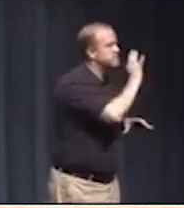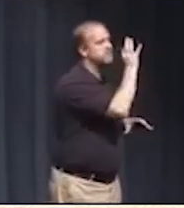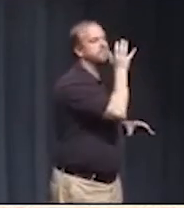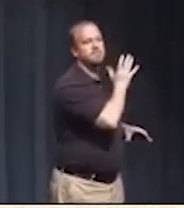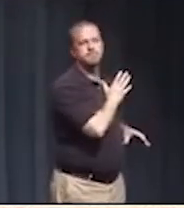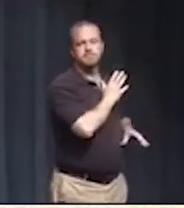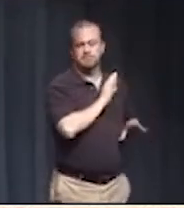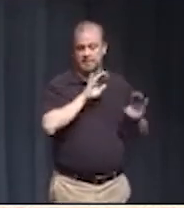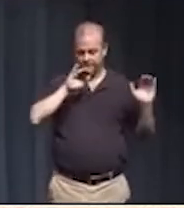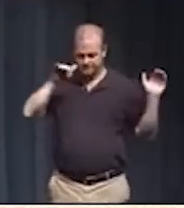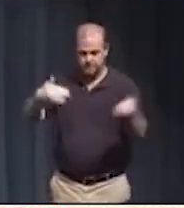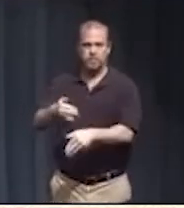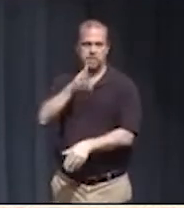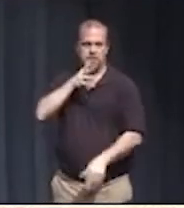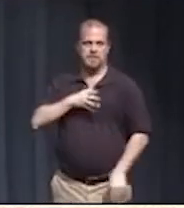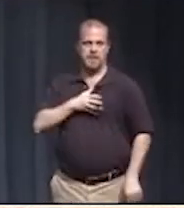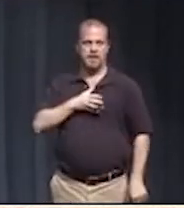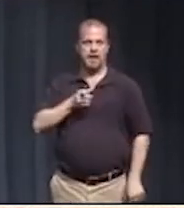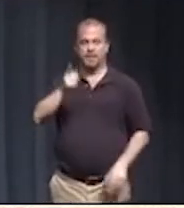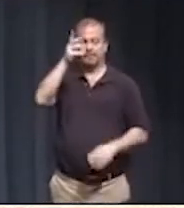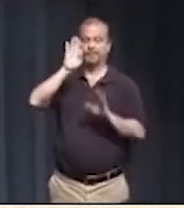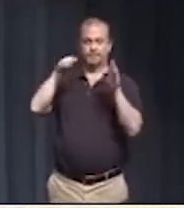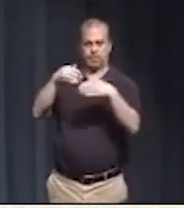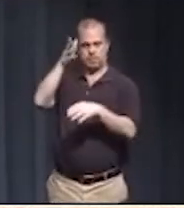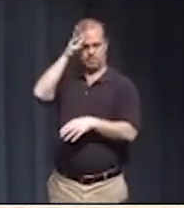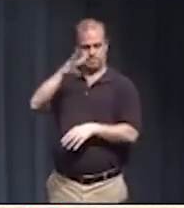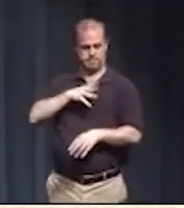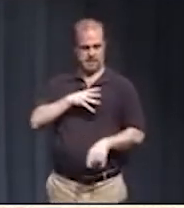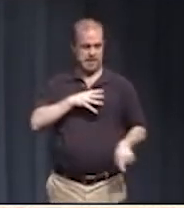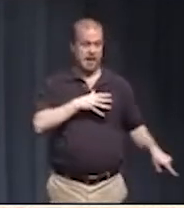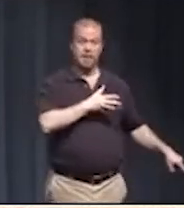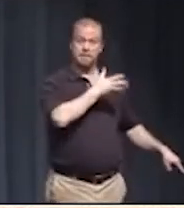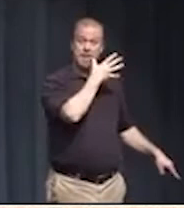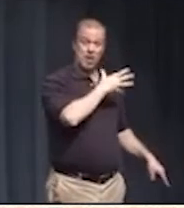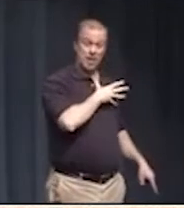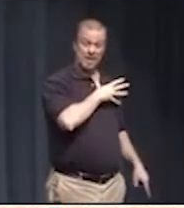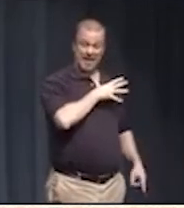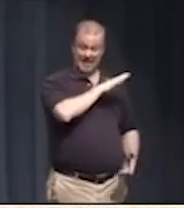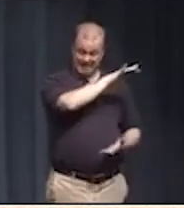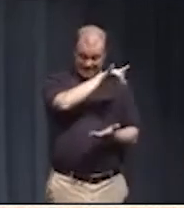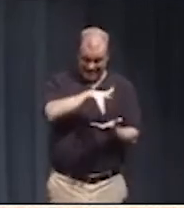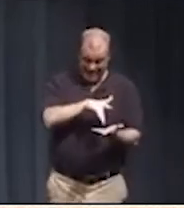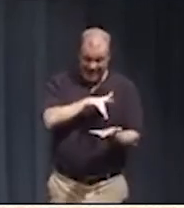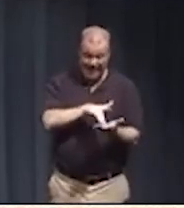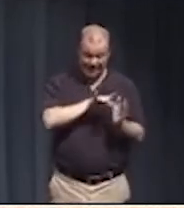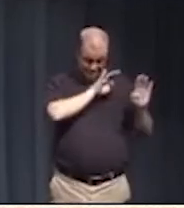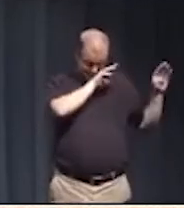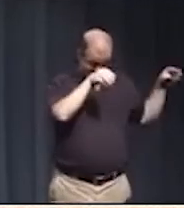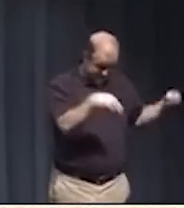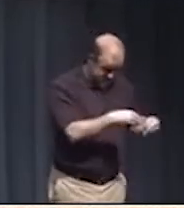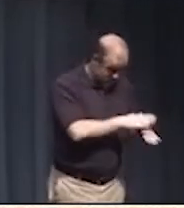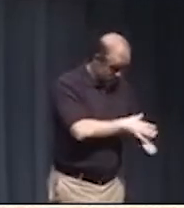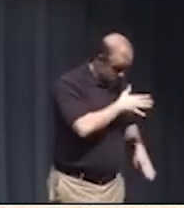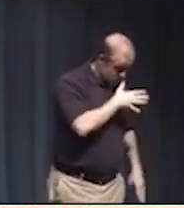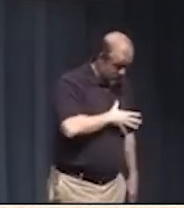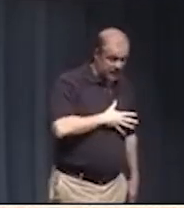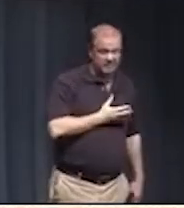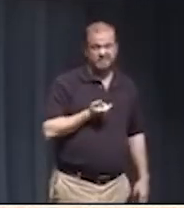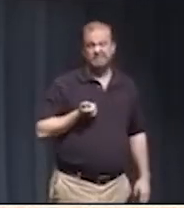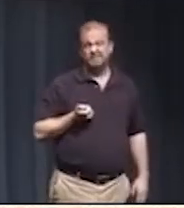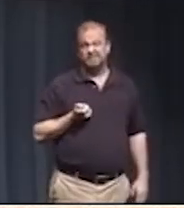you see the women being central to any of the myths and stories that a culture, and let's face it, every